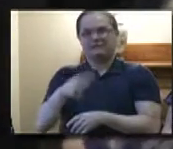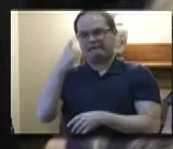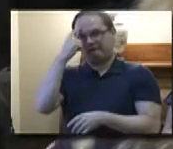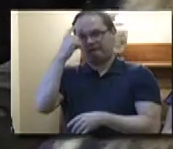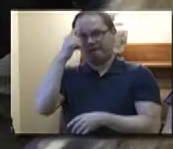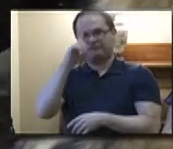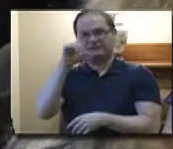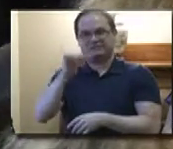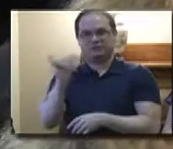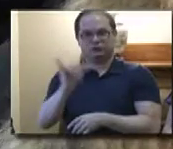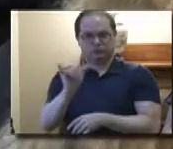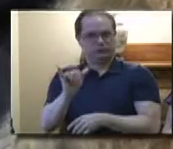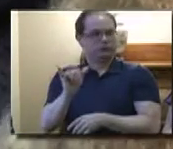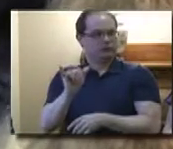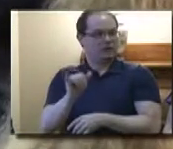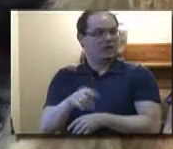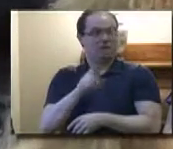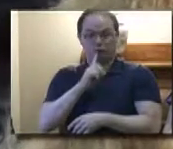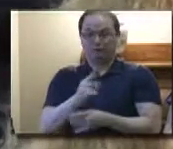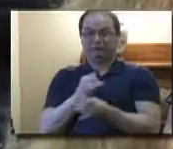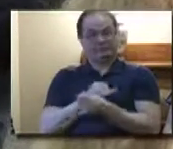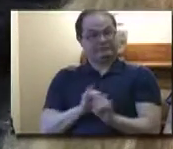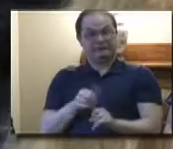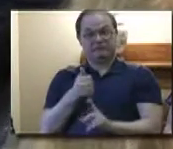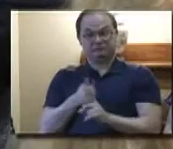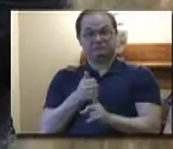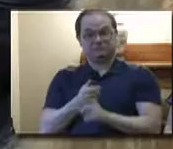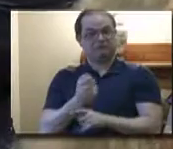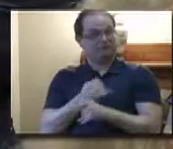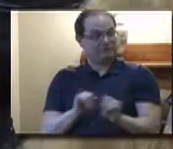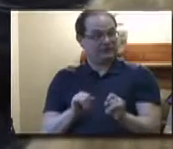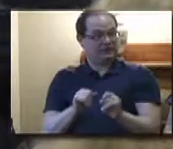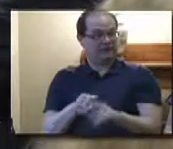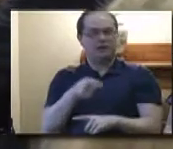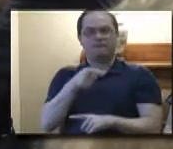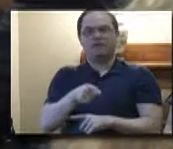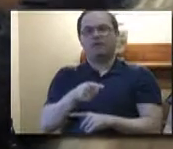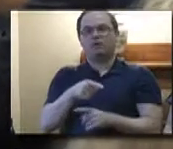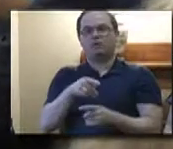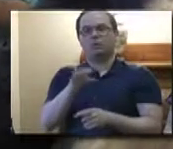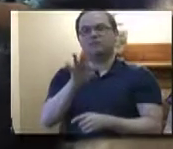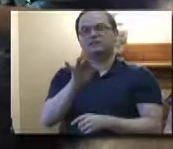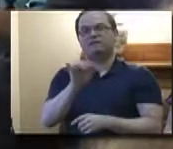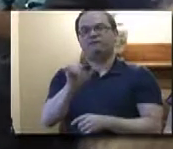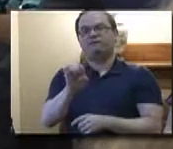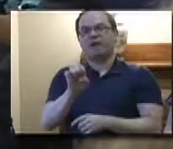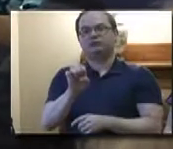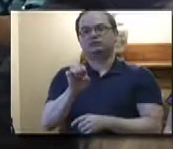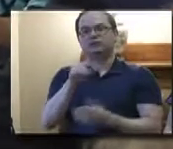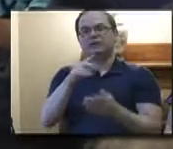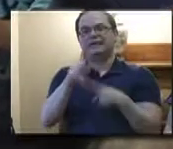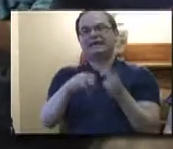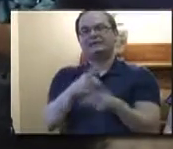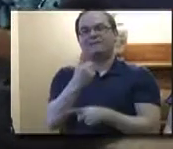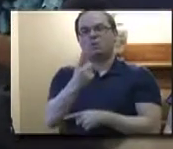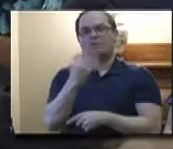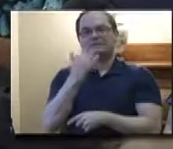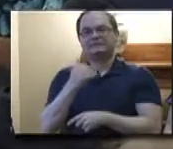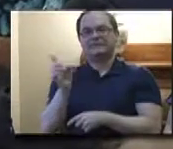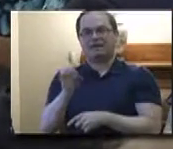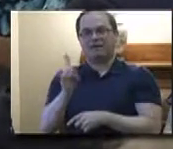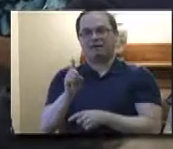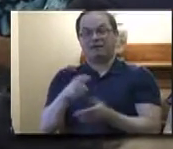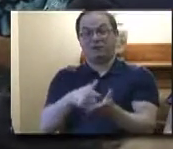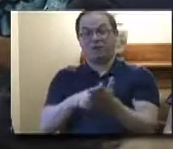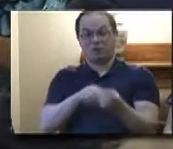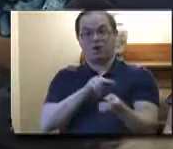cognitive disabilities too, but he was pretty much independent. But he was a fragile type 1 diabetic, and he required